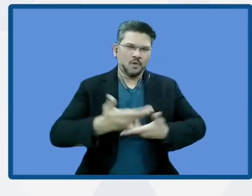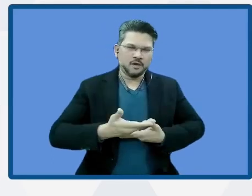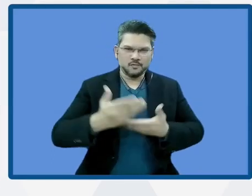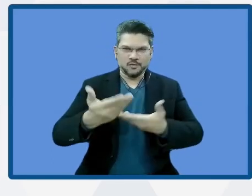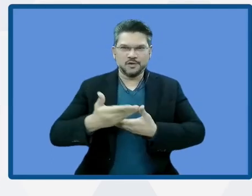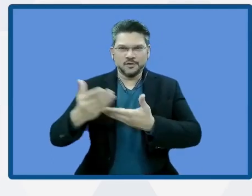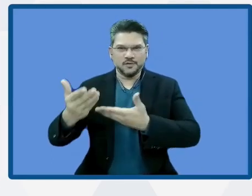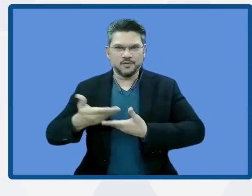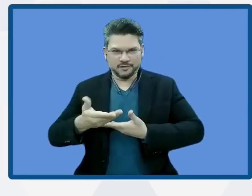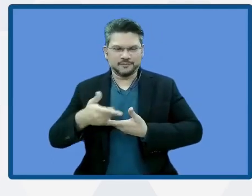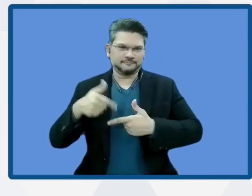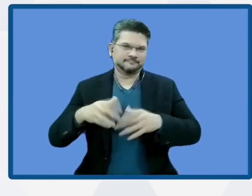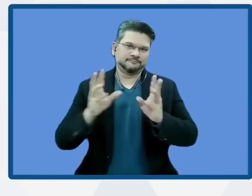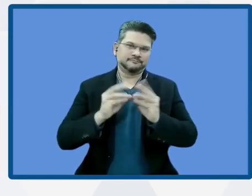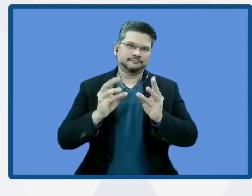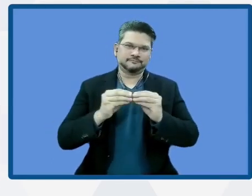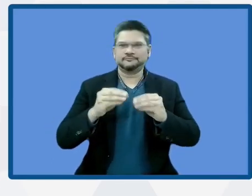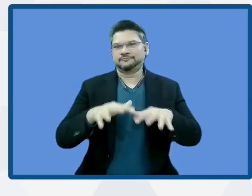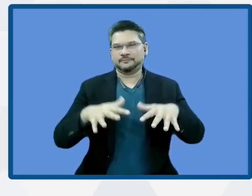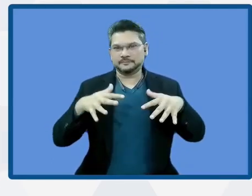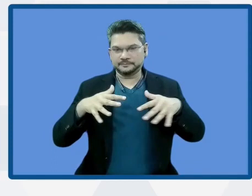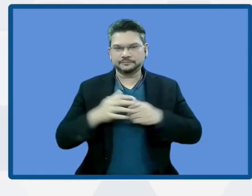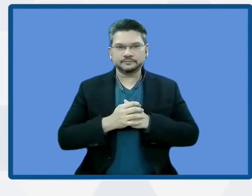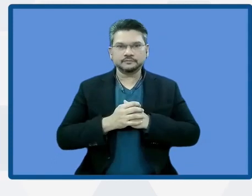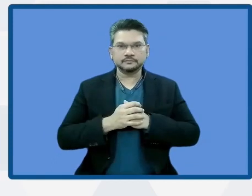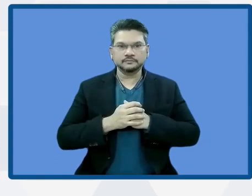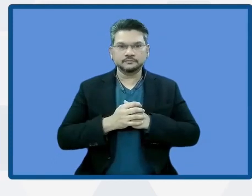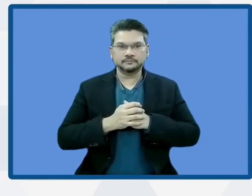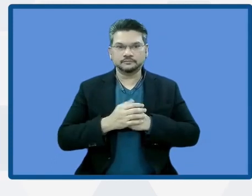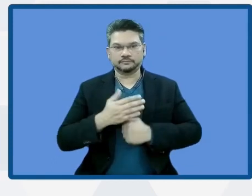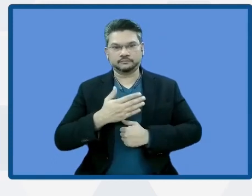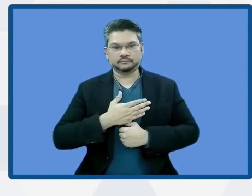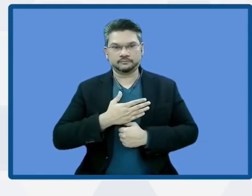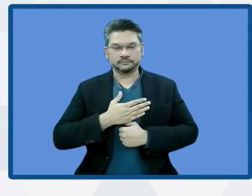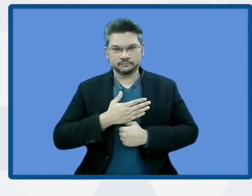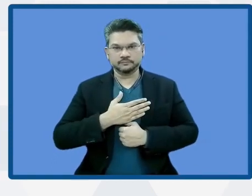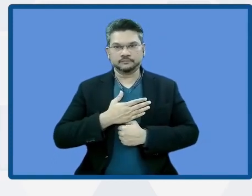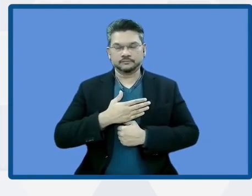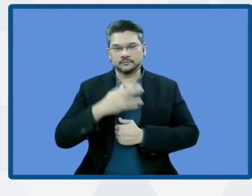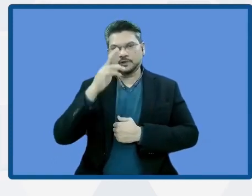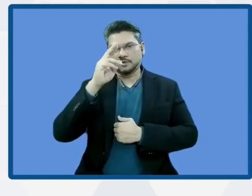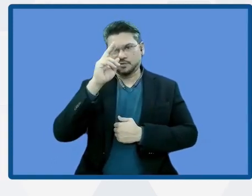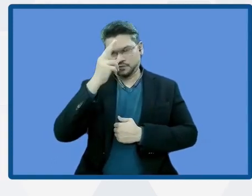seminar. As ambassador to Uruguay from Switzerland,